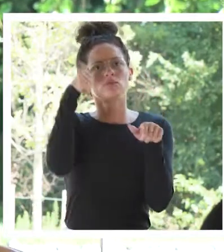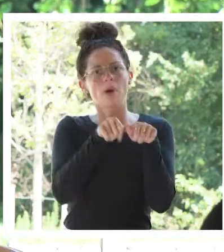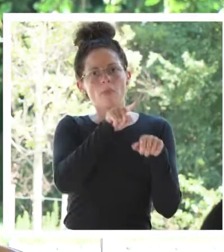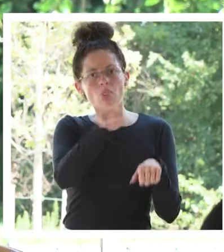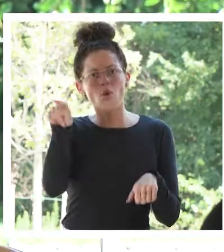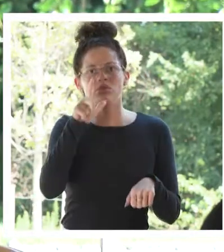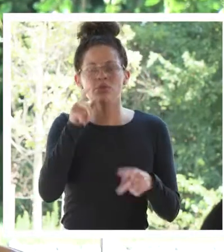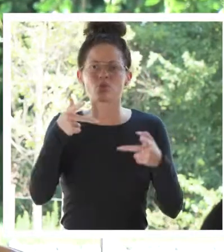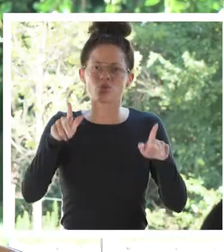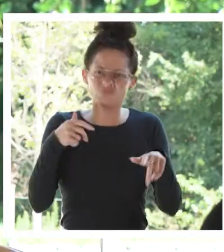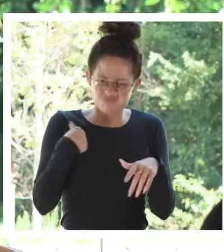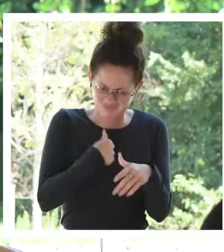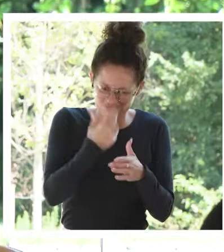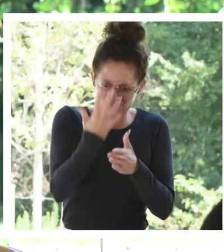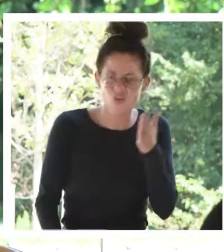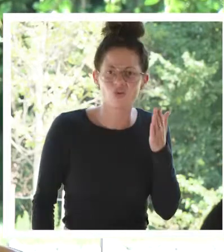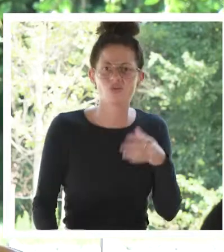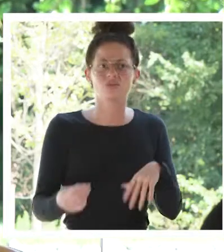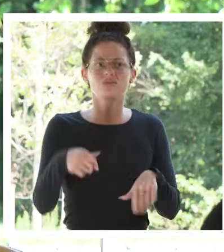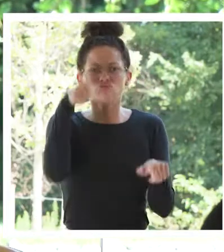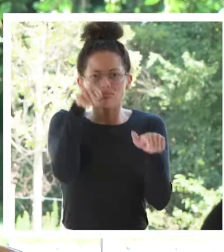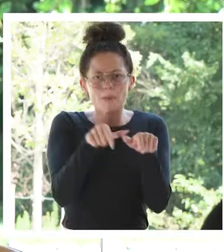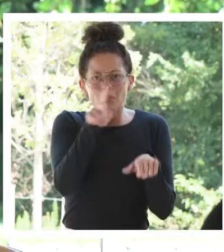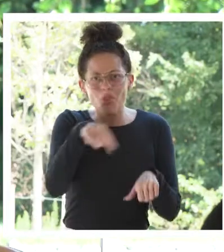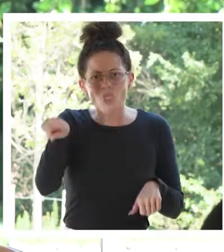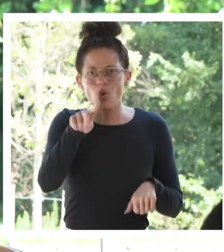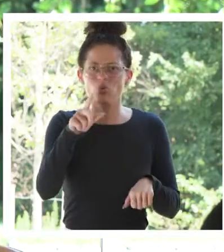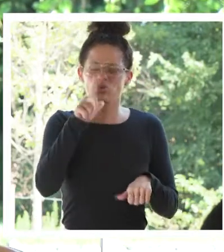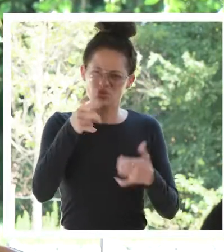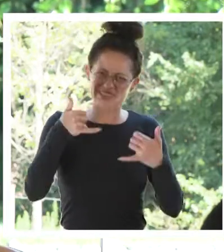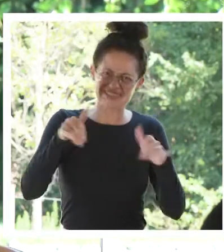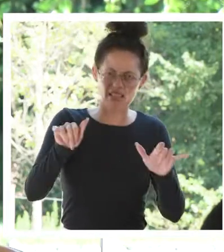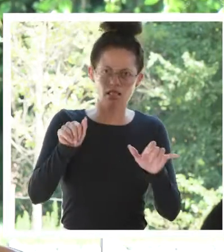after effects of COVID, and again, to thank